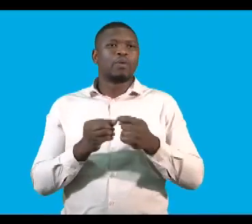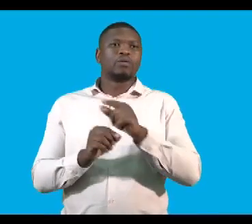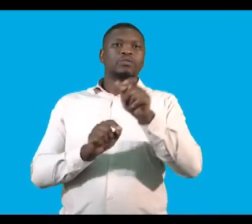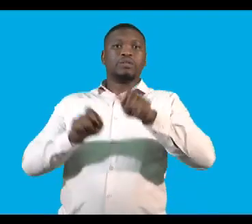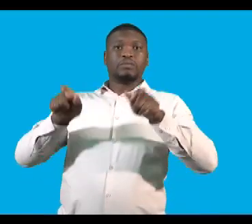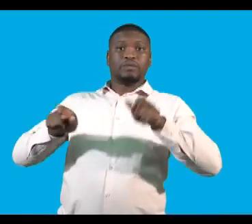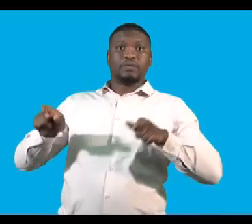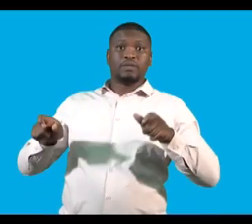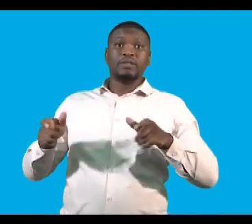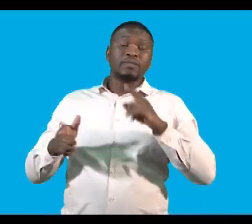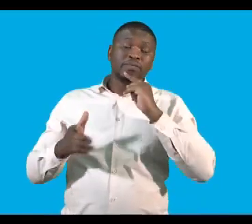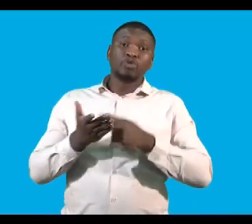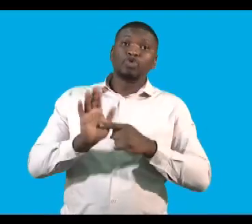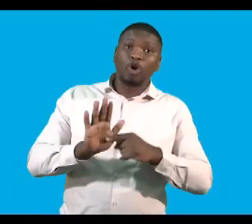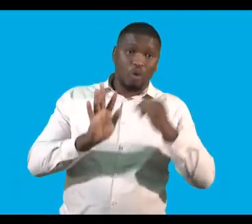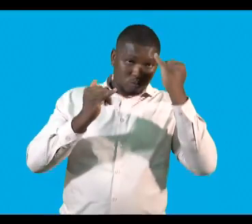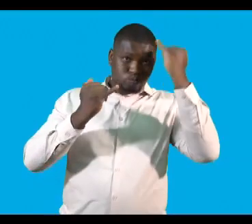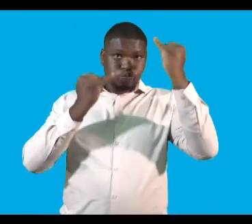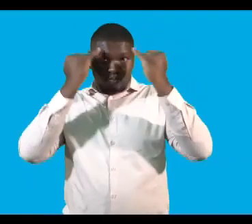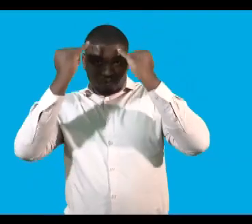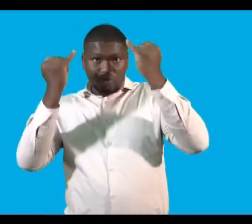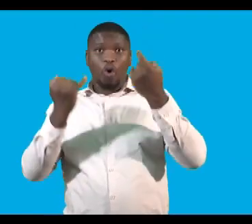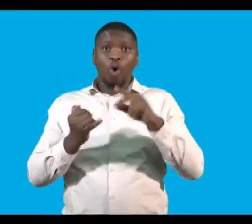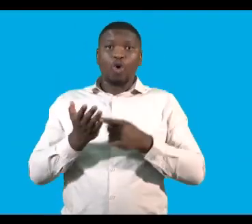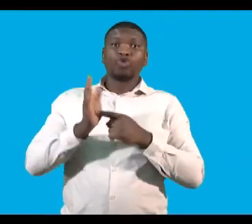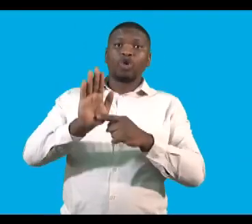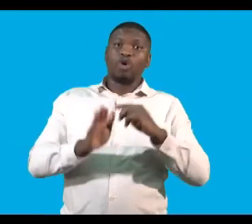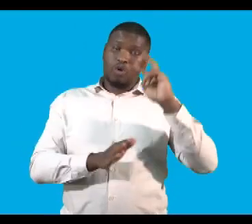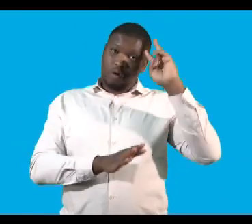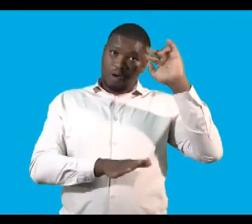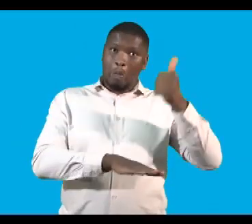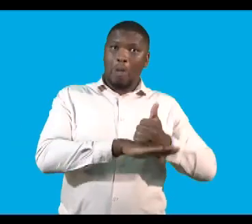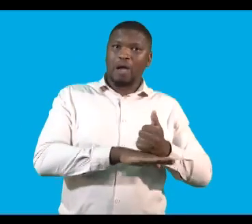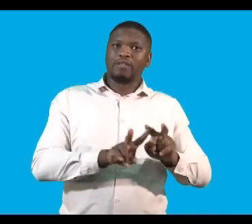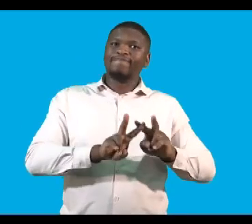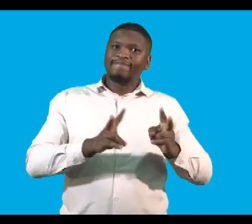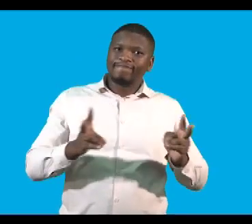people. It is to convey familiar ideas or highlight biases quickly,